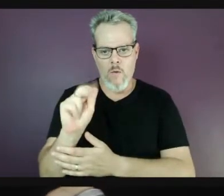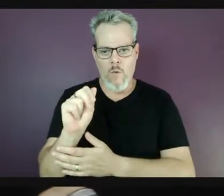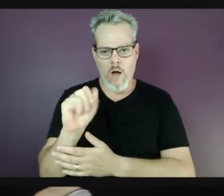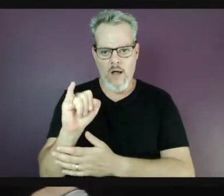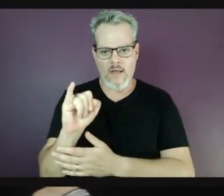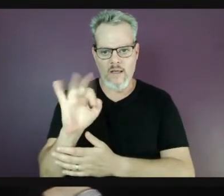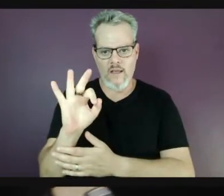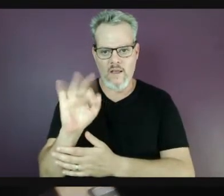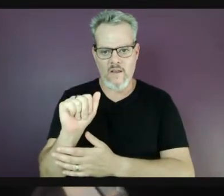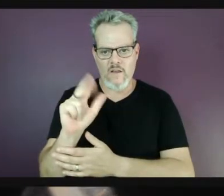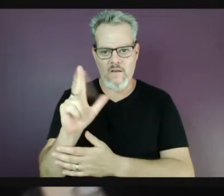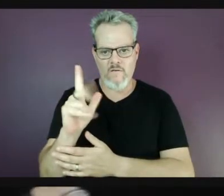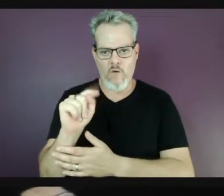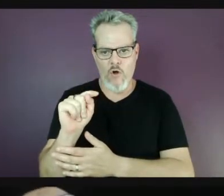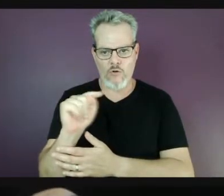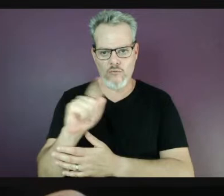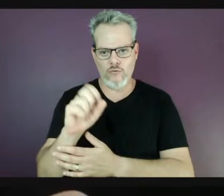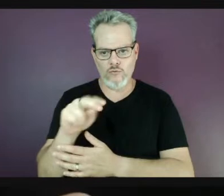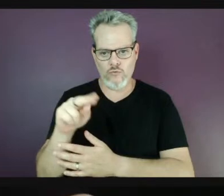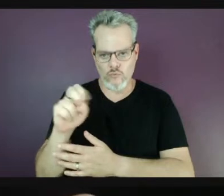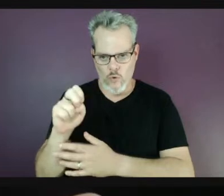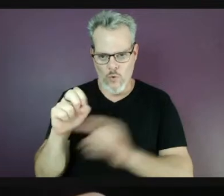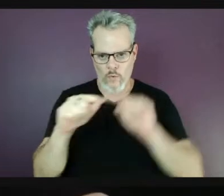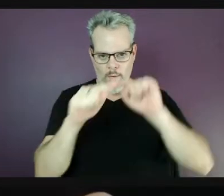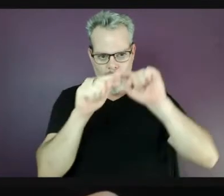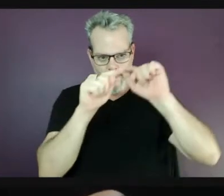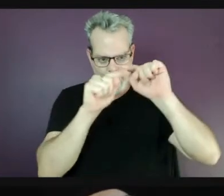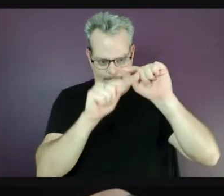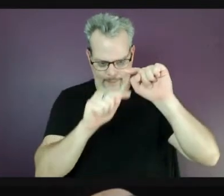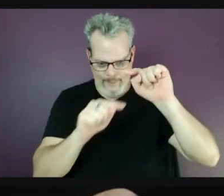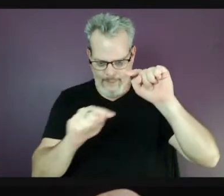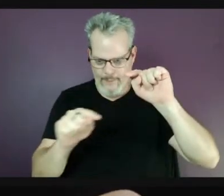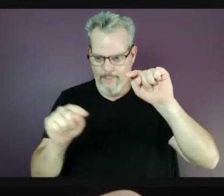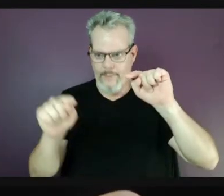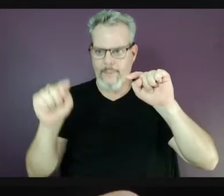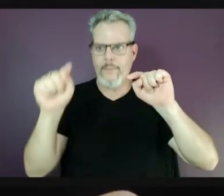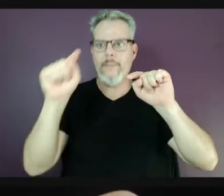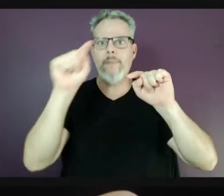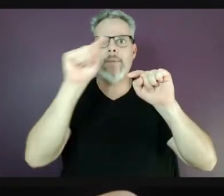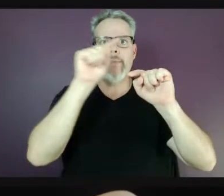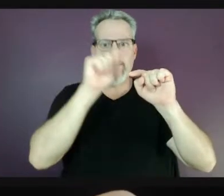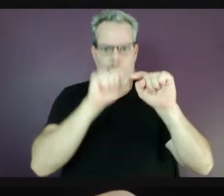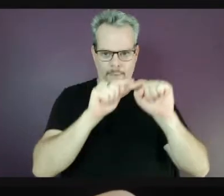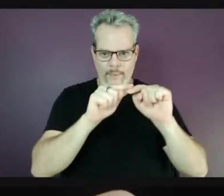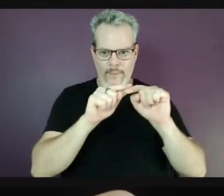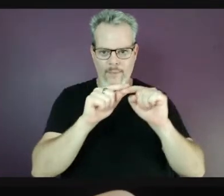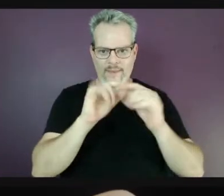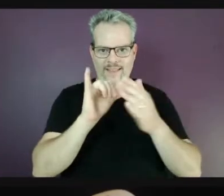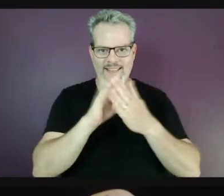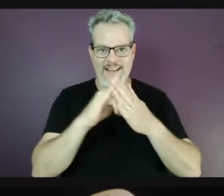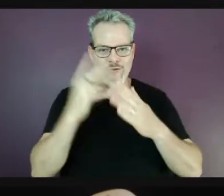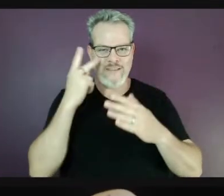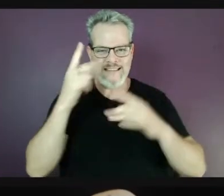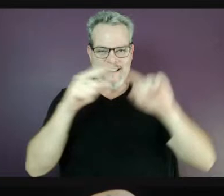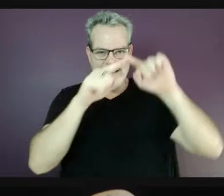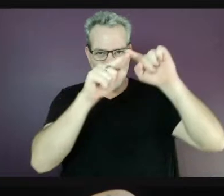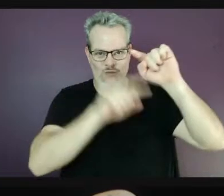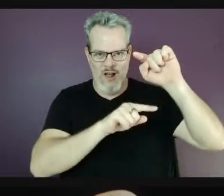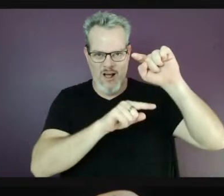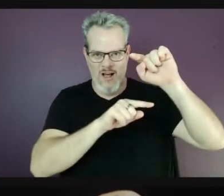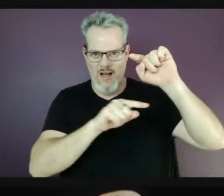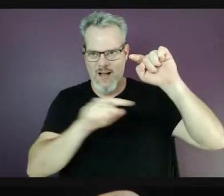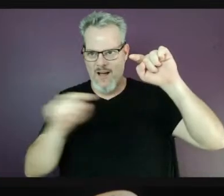is the pathway that connects that summit area to the Kauai as a third leg of that triangle right there. And so you see it pretty